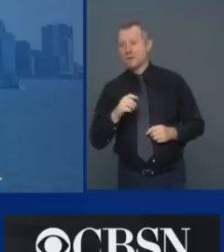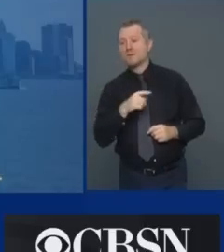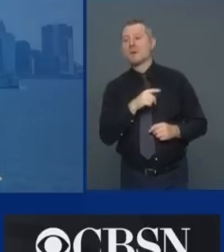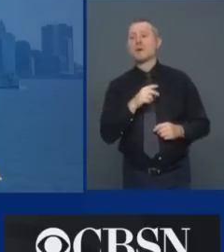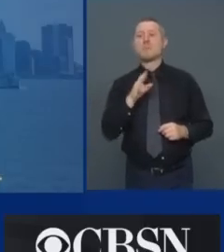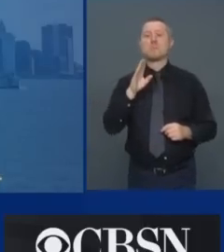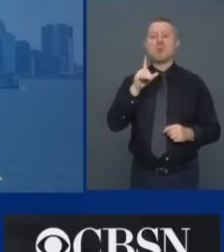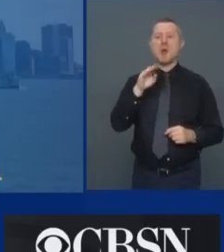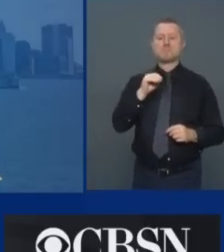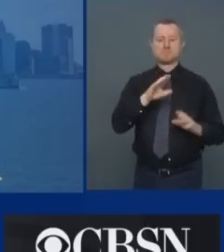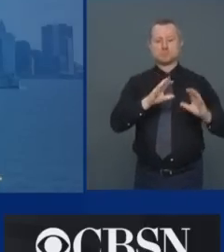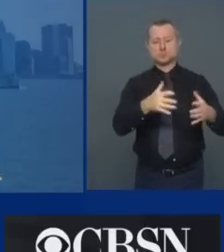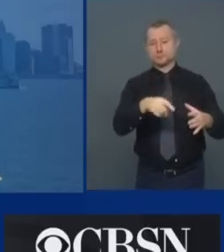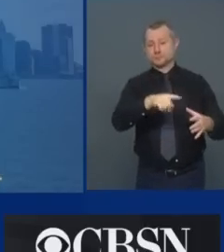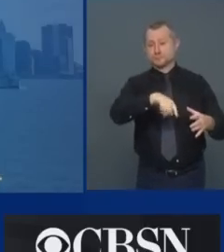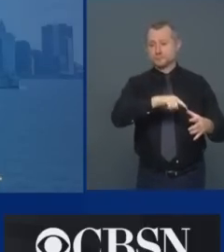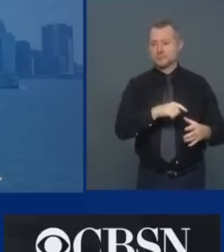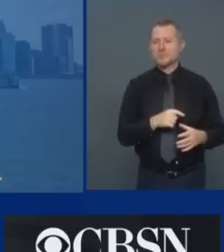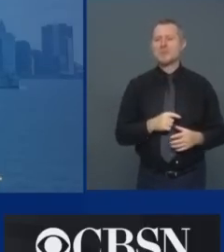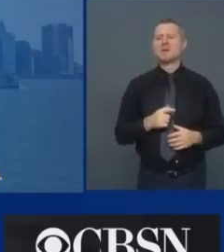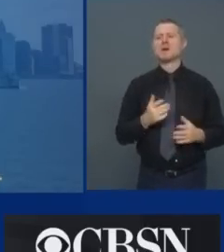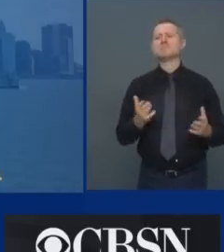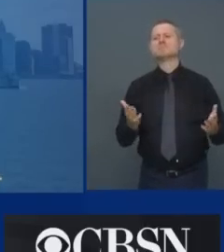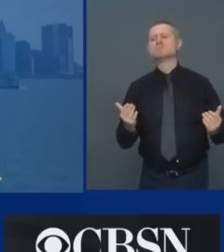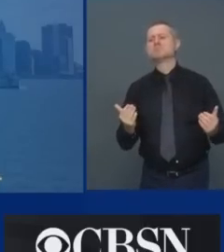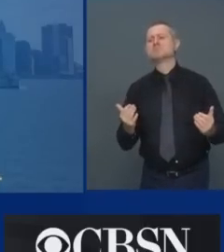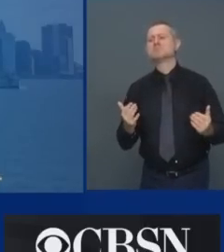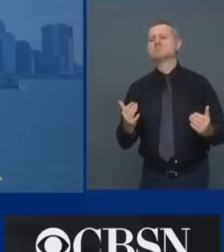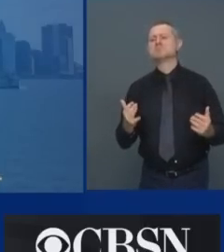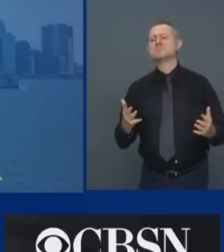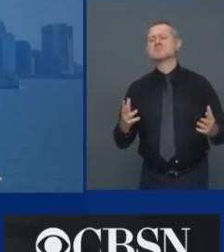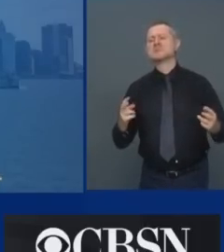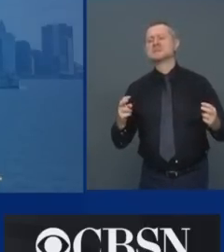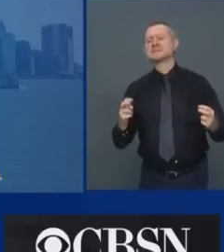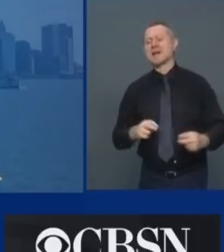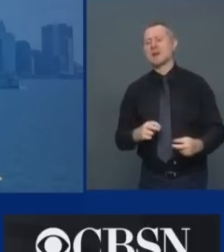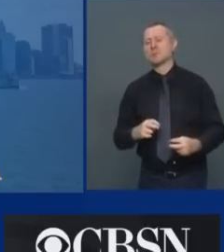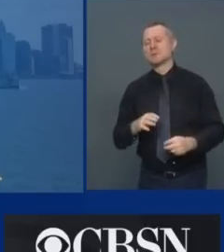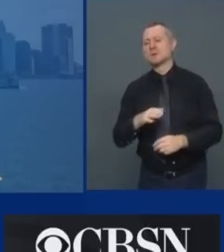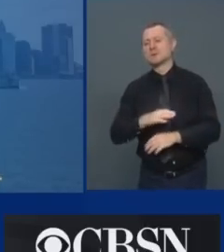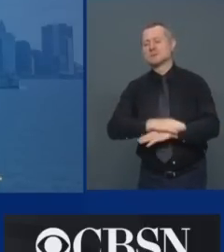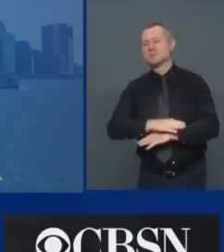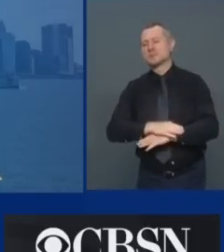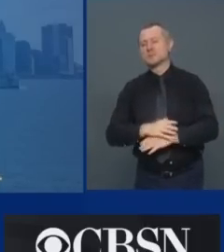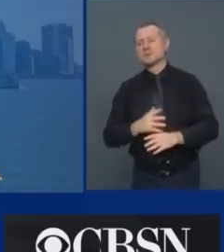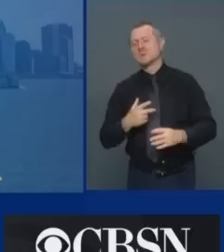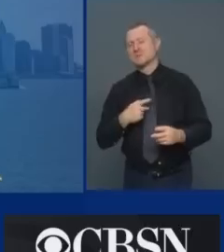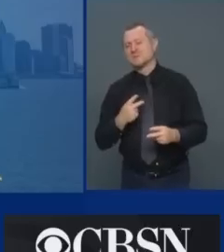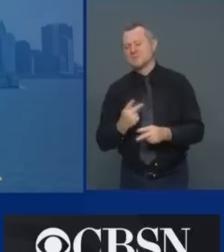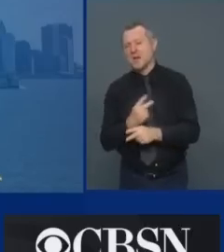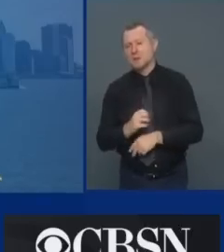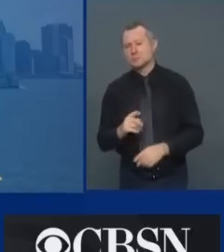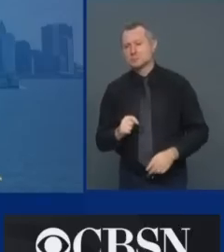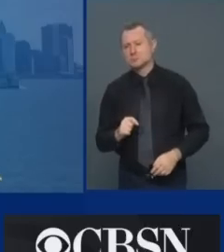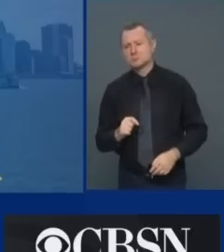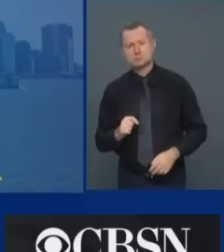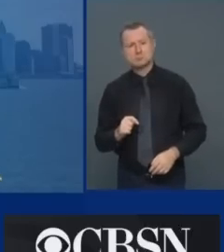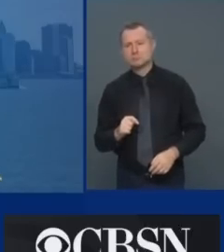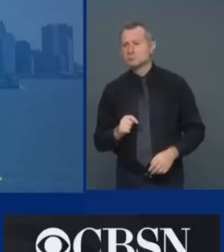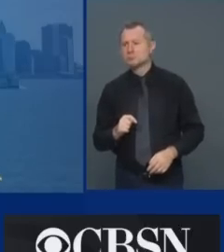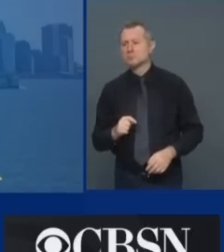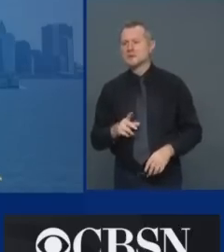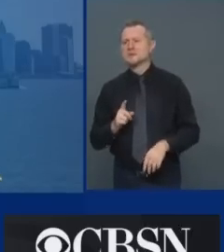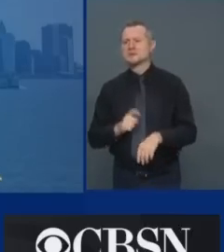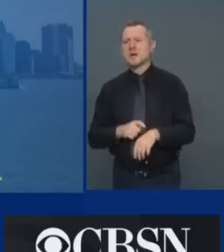saying, let's sit down at the table and figure this out. It's time to find a